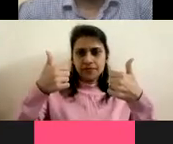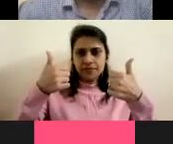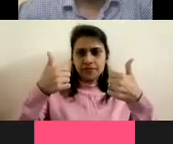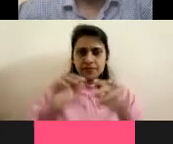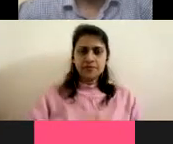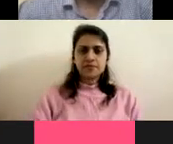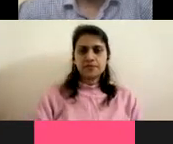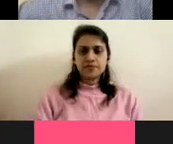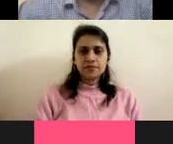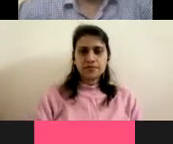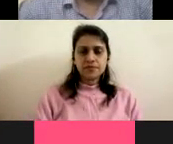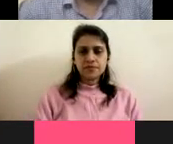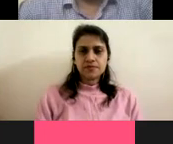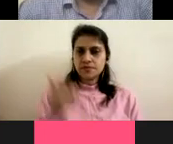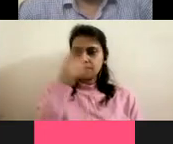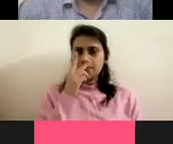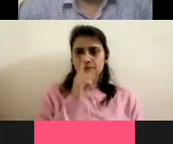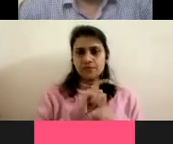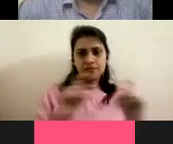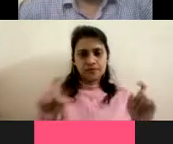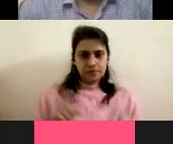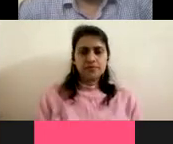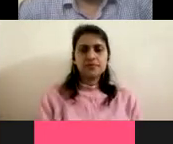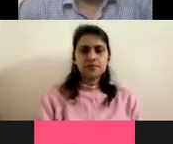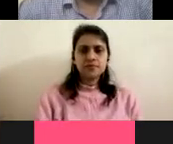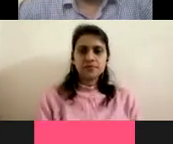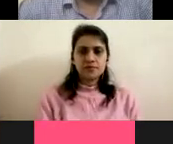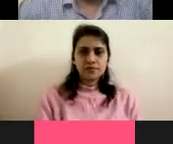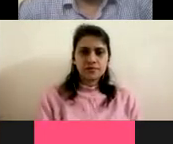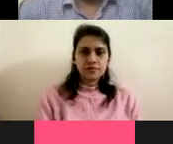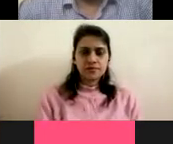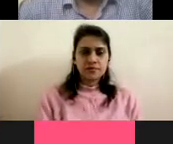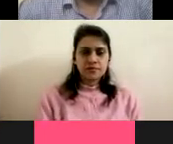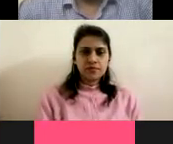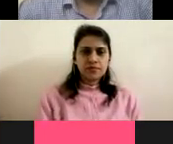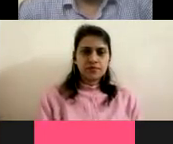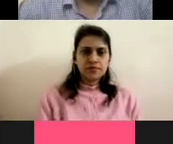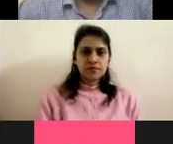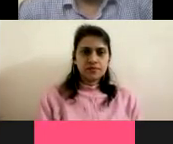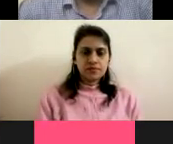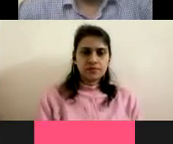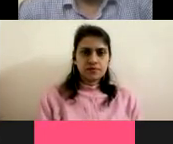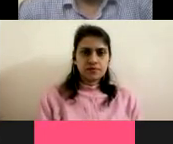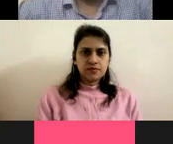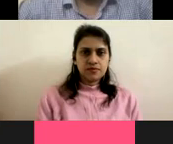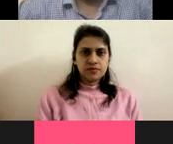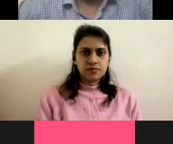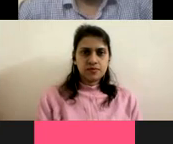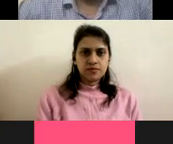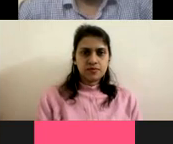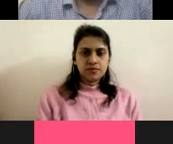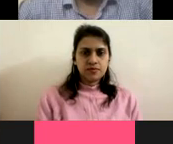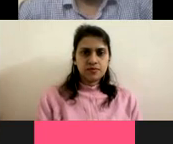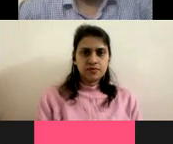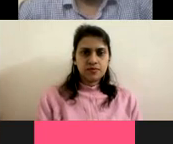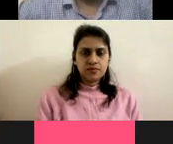Yes, sir. Yes, sir. Equal opportunities can put you at the back of the pack. The words not having equal opportunities are on a